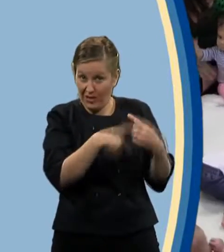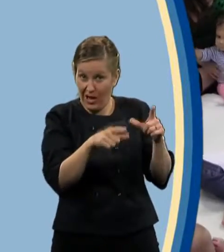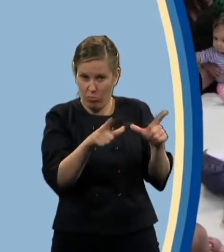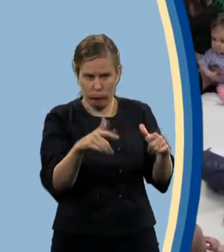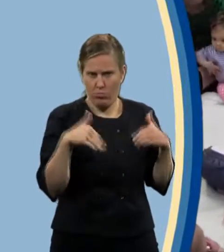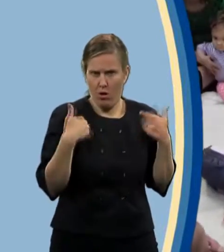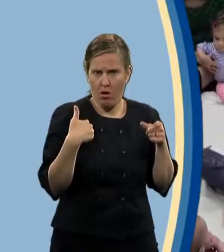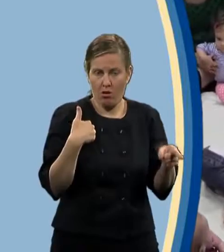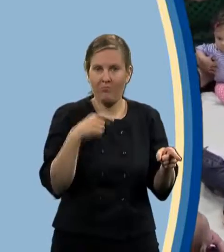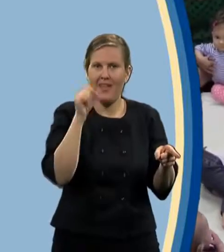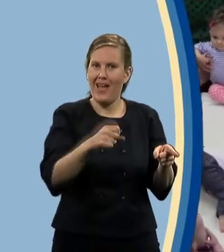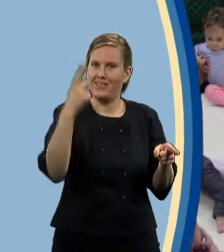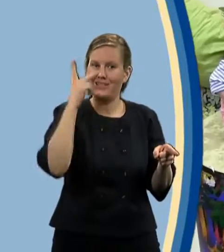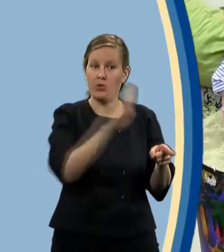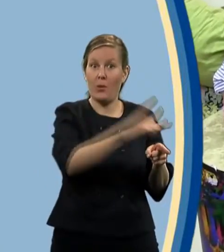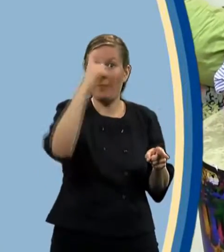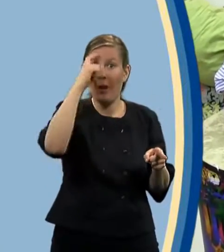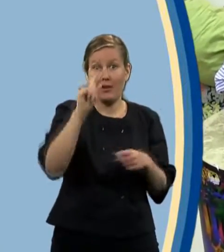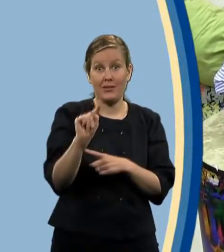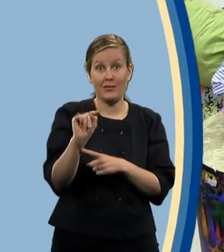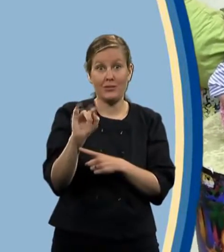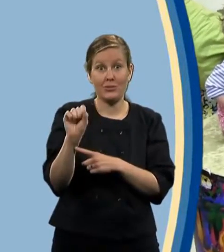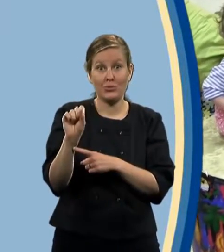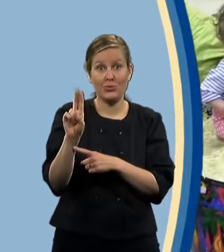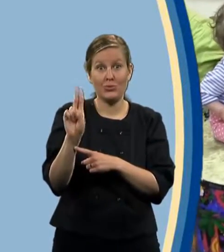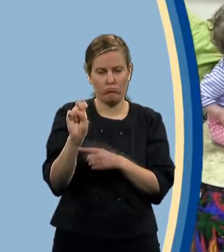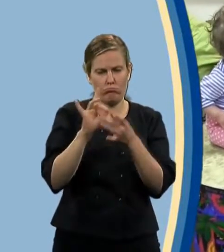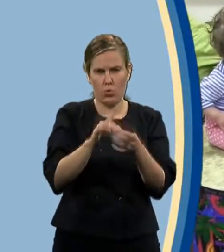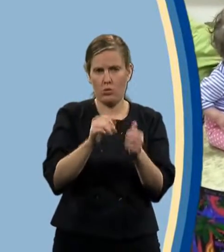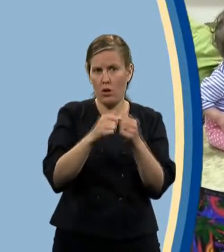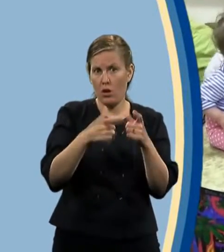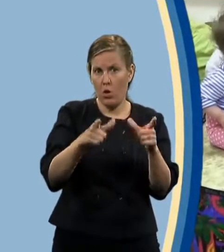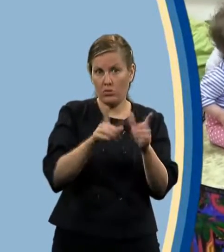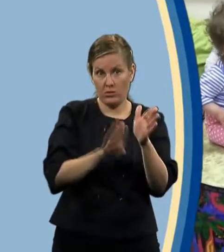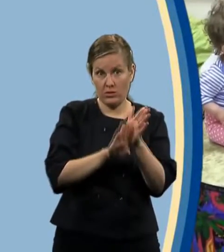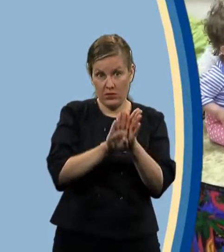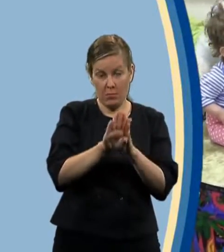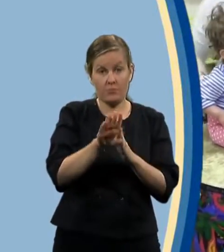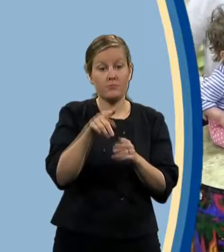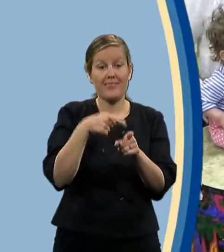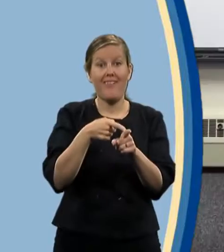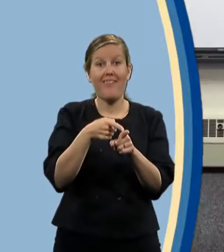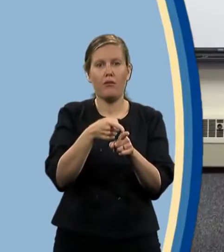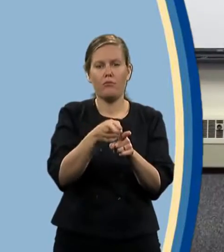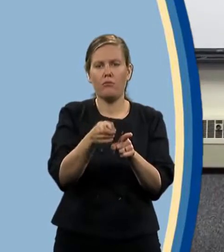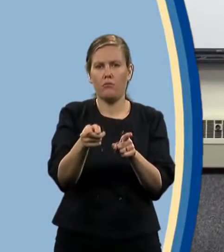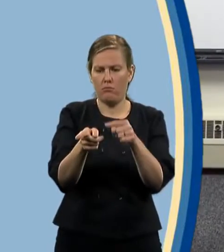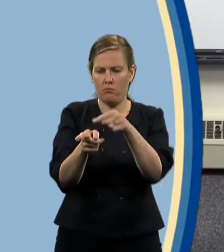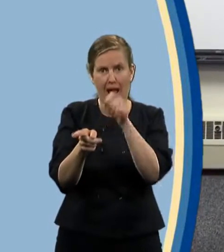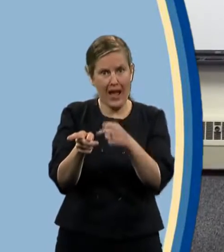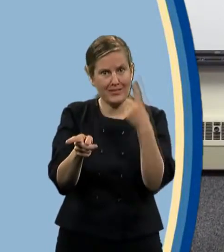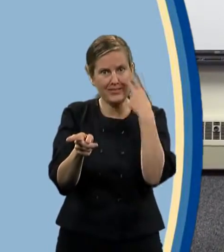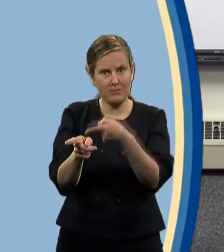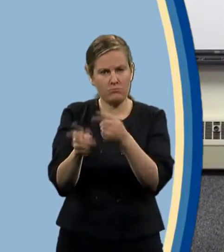who were not exposed to had early exposure to sign language where we see aspects of deviation in the